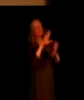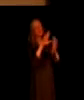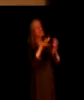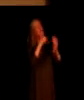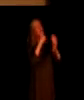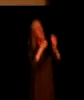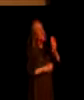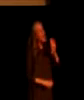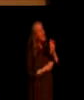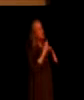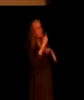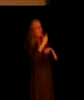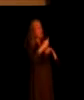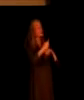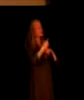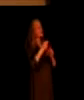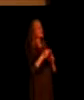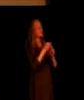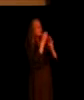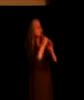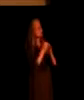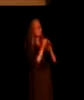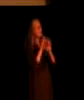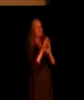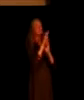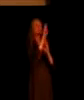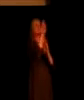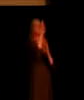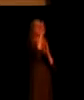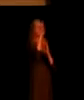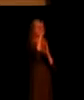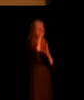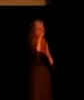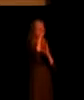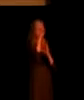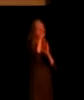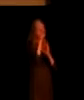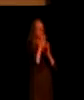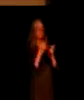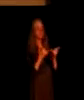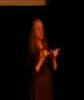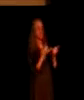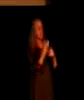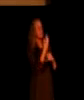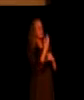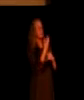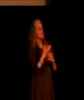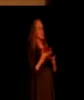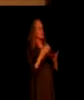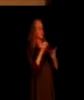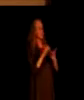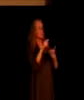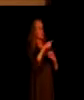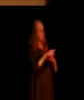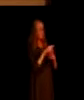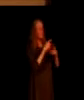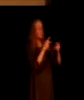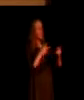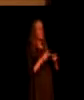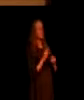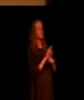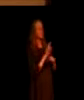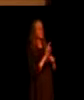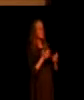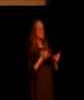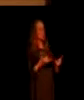the space shuttle launches. And right now, the only thing Cape Canaveral is particularly being used for is